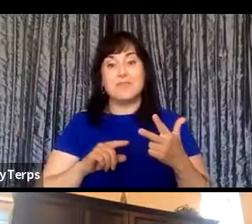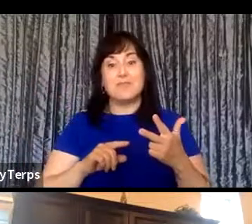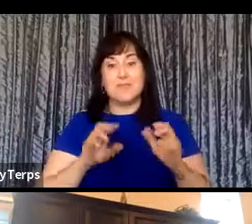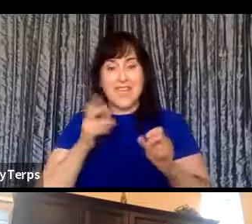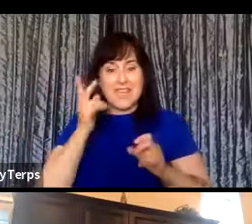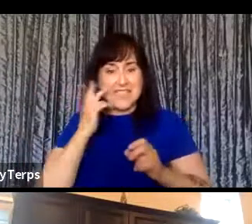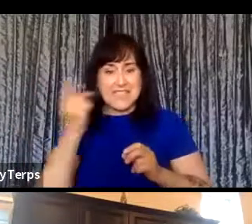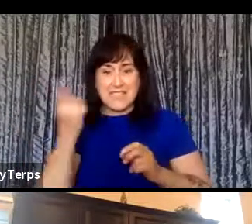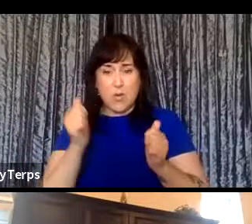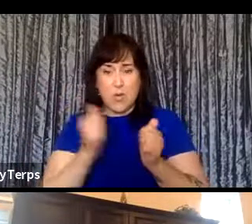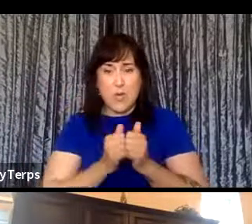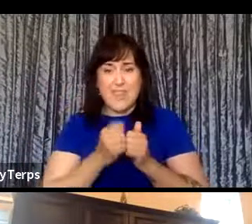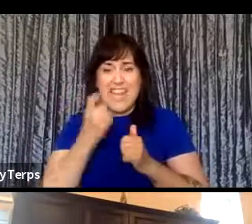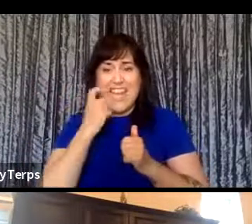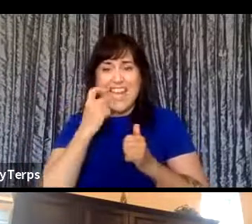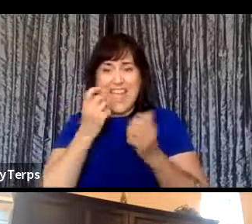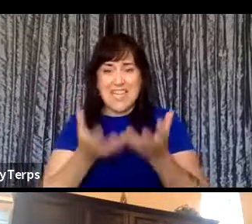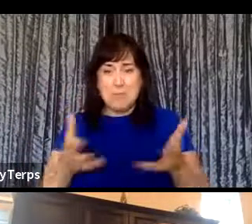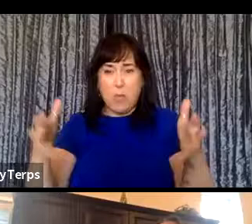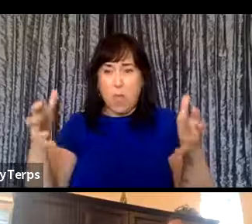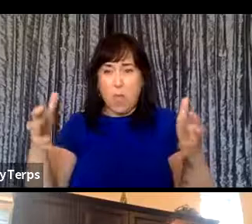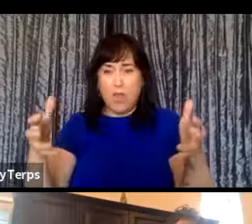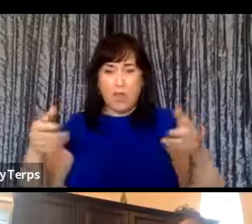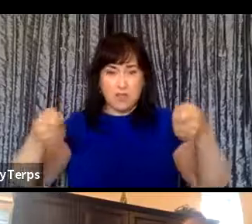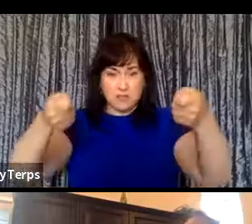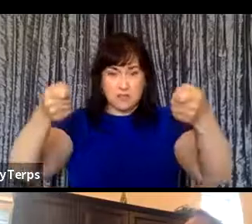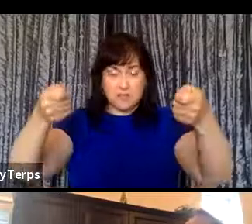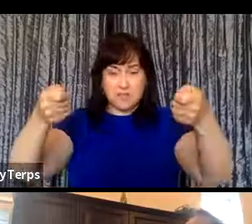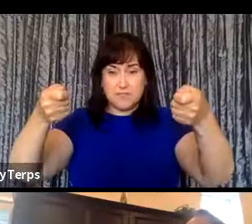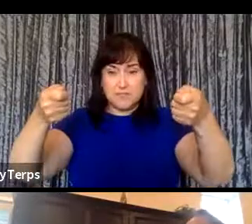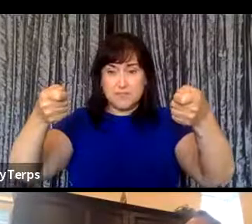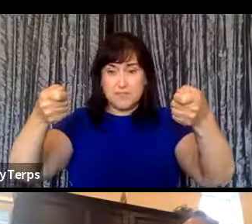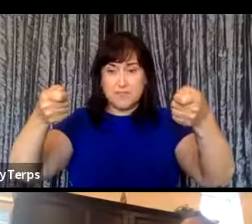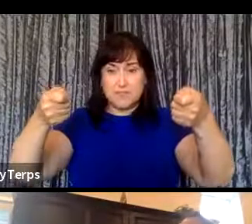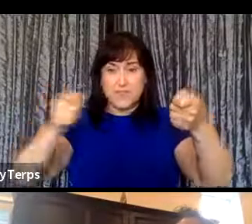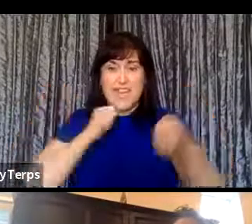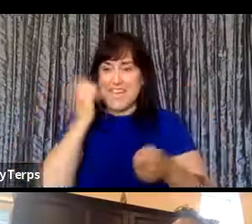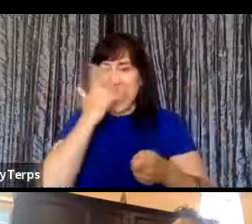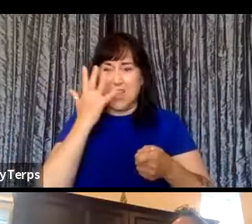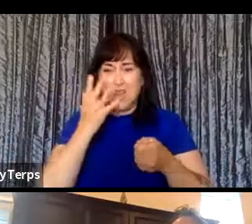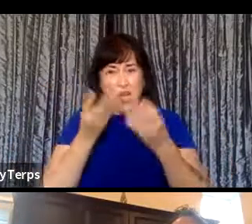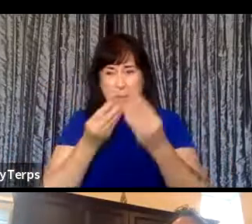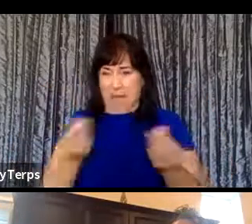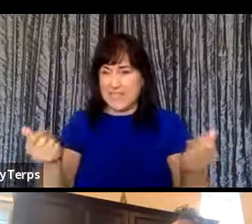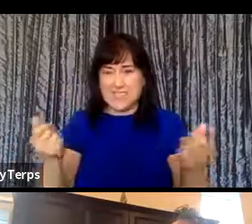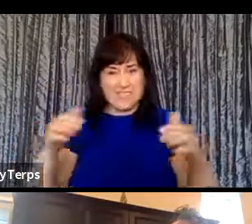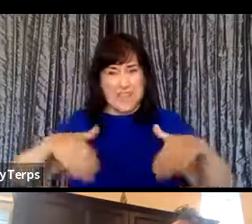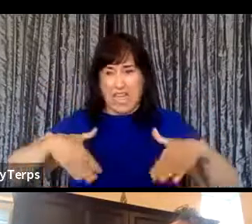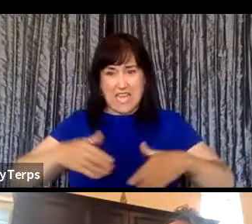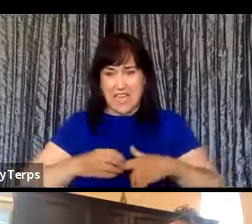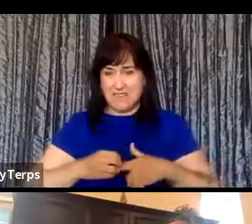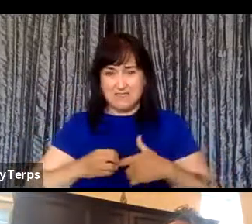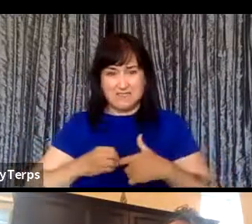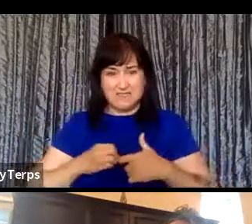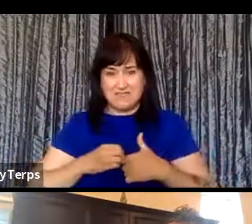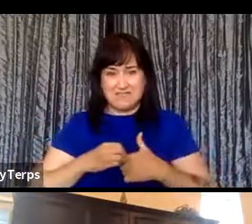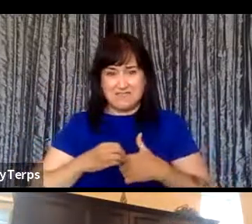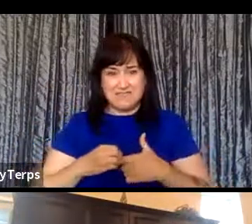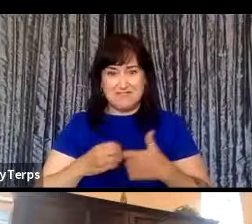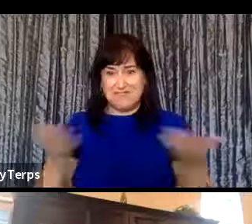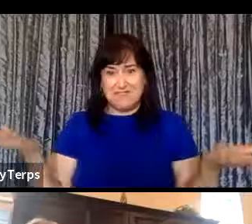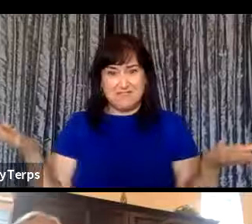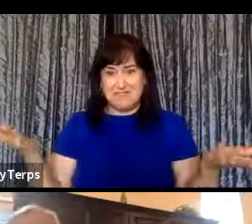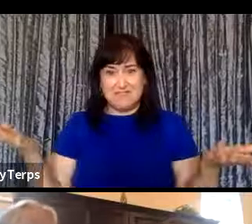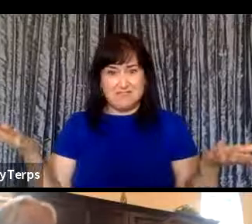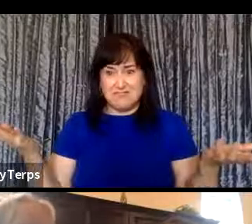glass bowl. If you can just hold that, raise that up just for a second. It doesn't look very melted, does it? Doesn't look very impressive